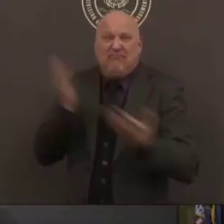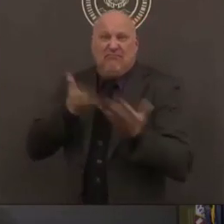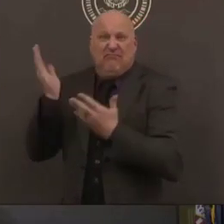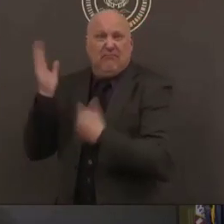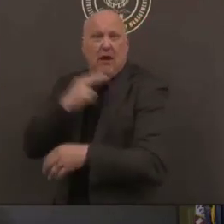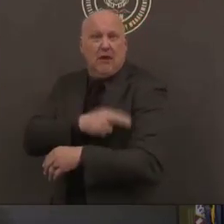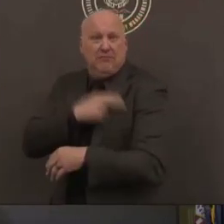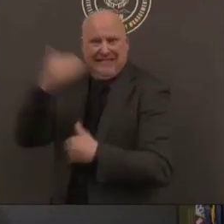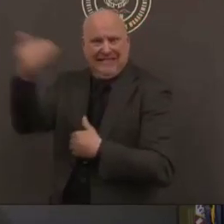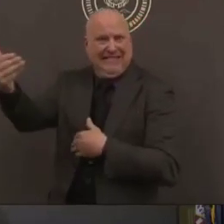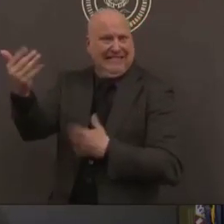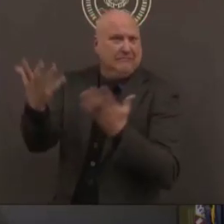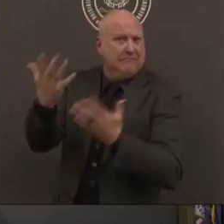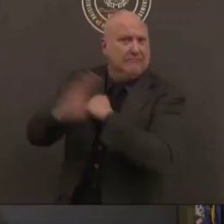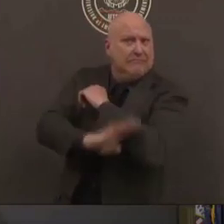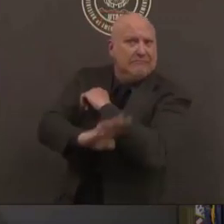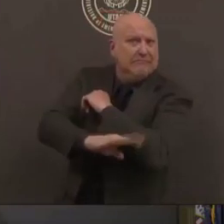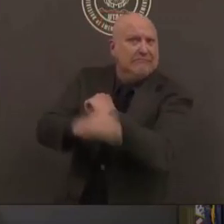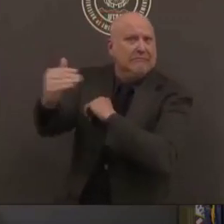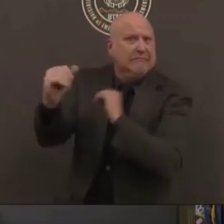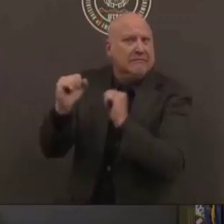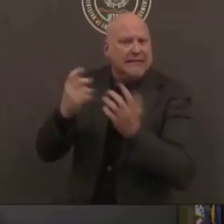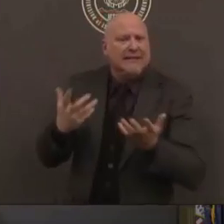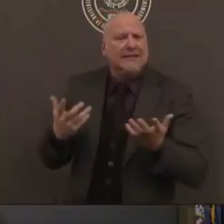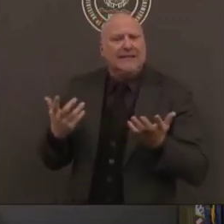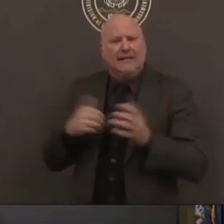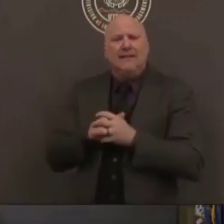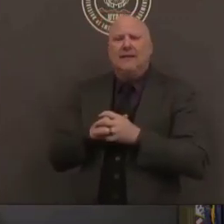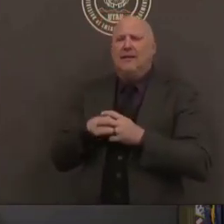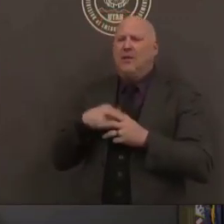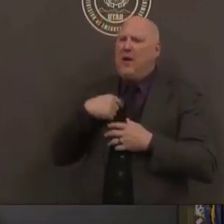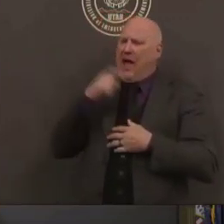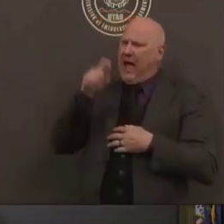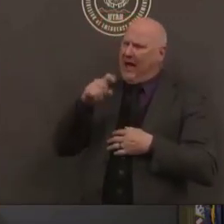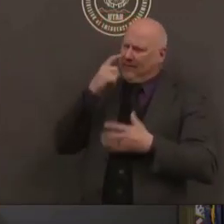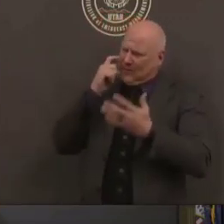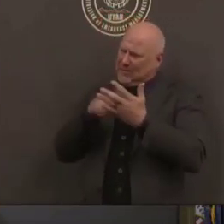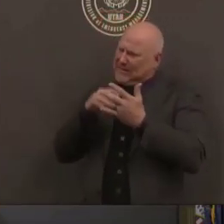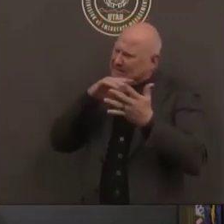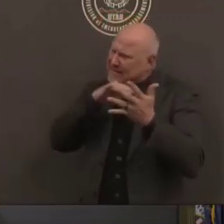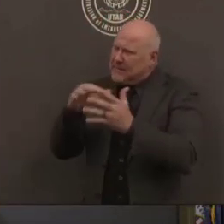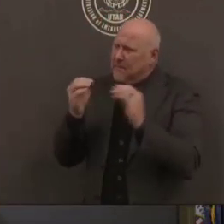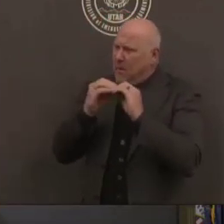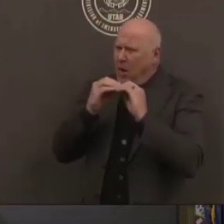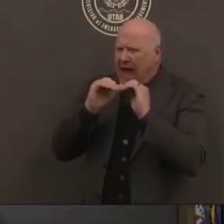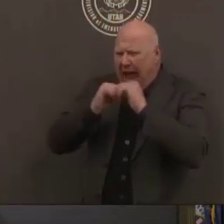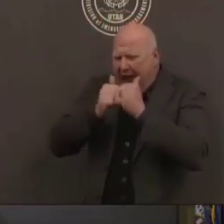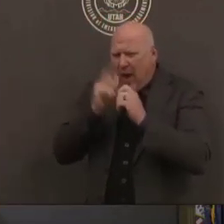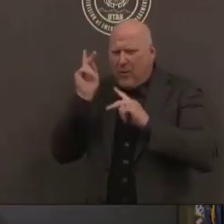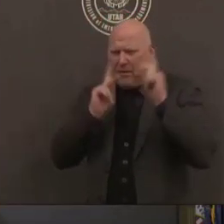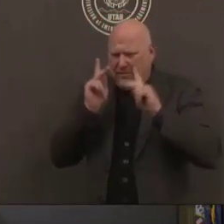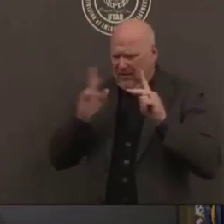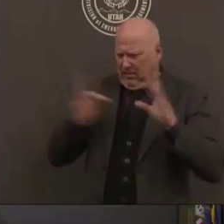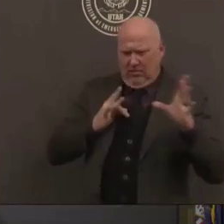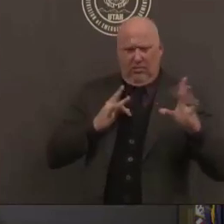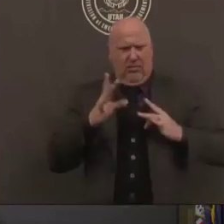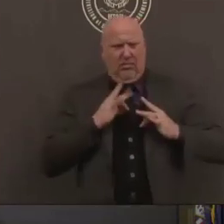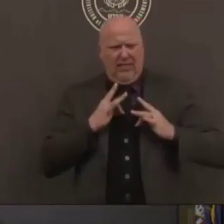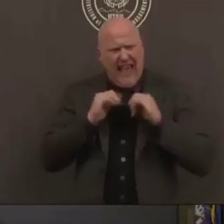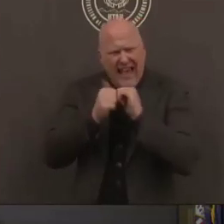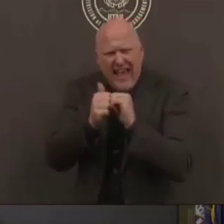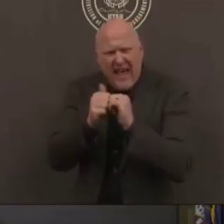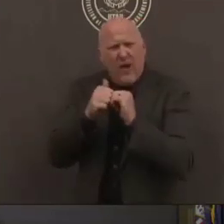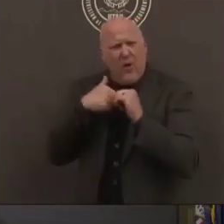disease. So if we're unable to identify how someone specifically got COVID-19, what their exposure was, and that happens